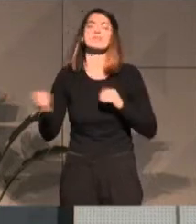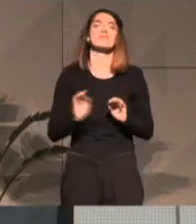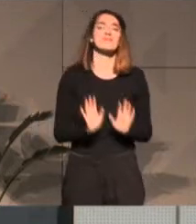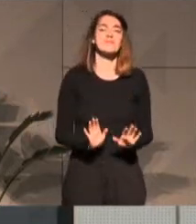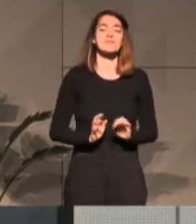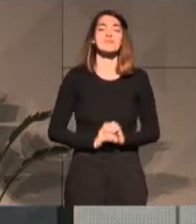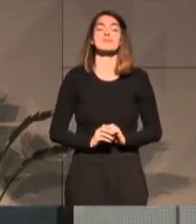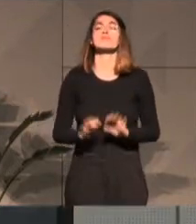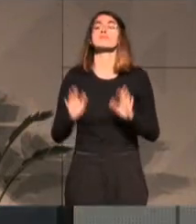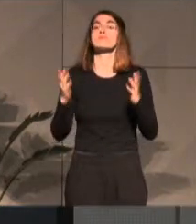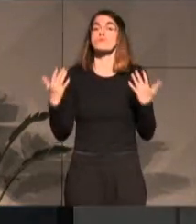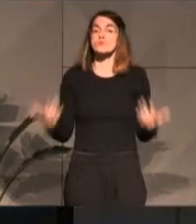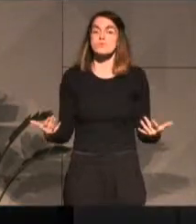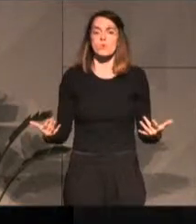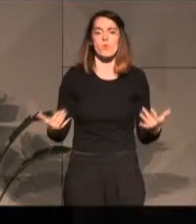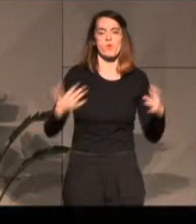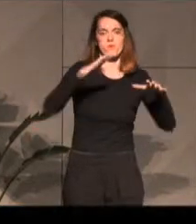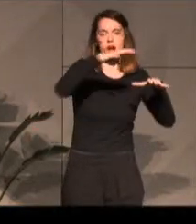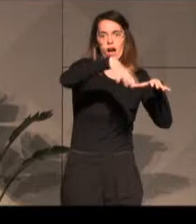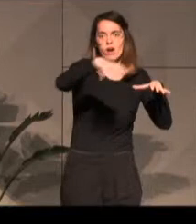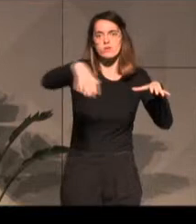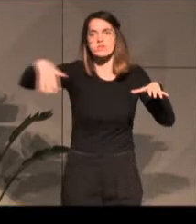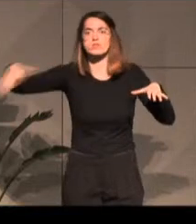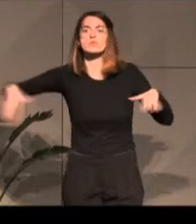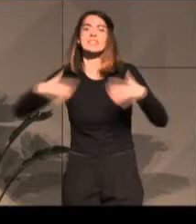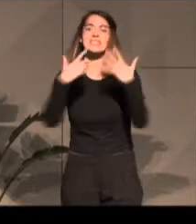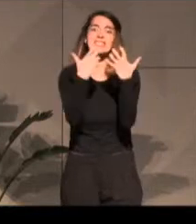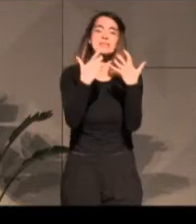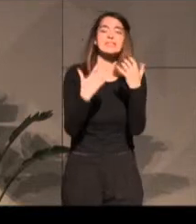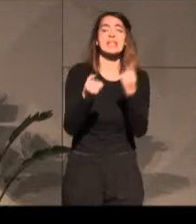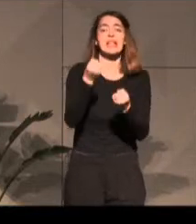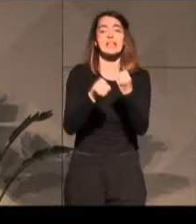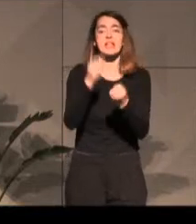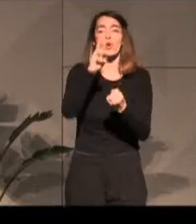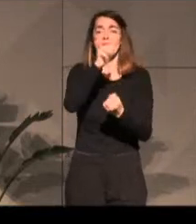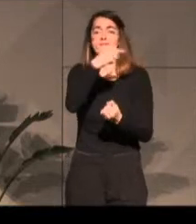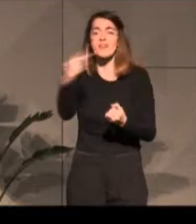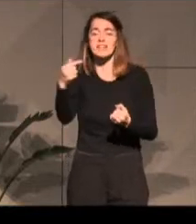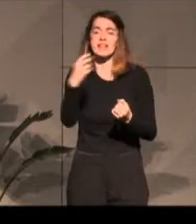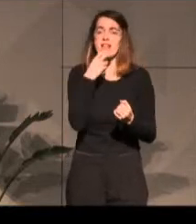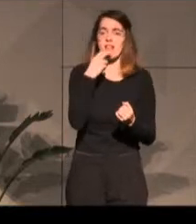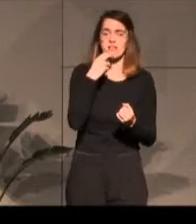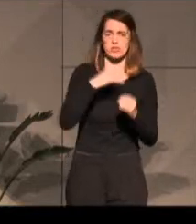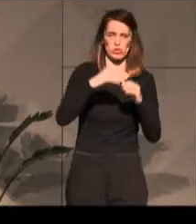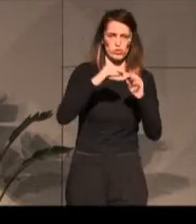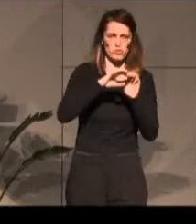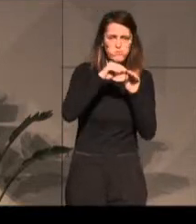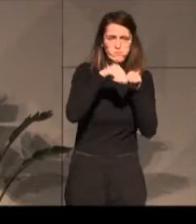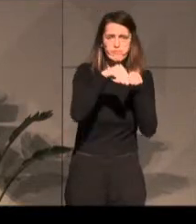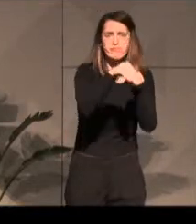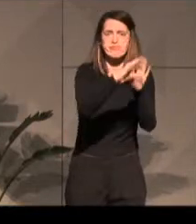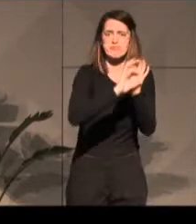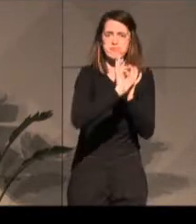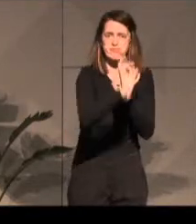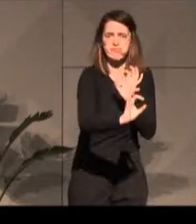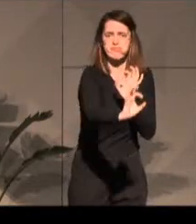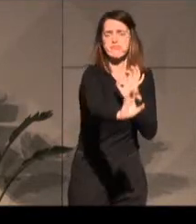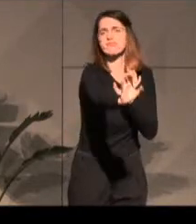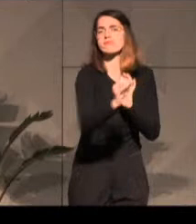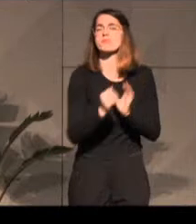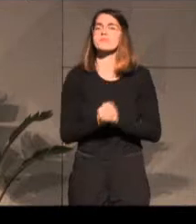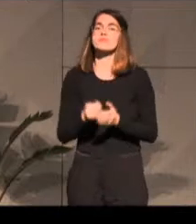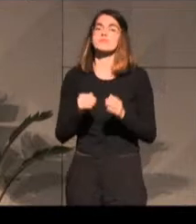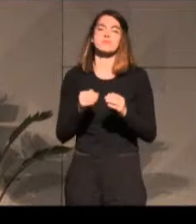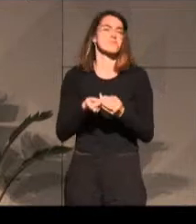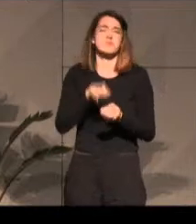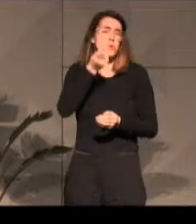We transported 70 to 100 tons of scientific equipment that we put on the ice, 2 kilometers